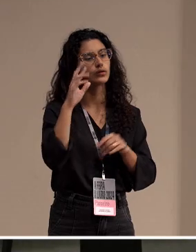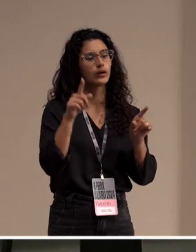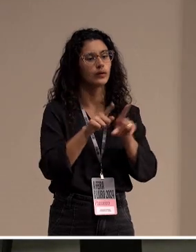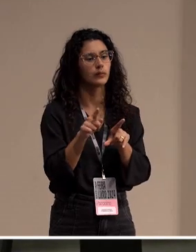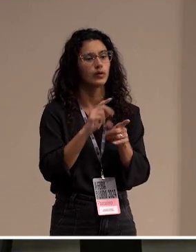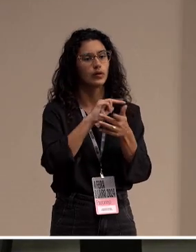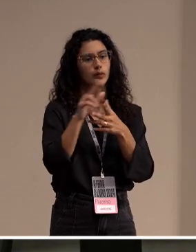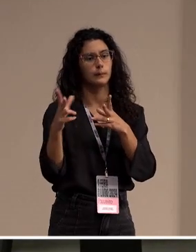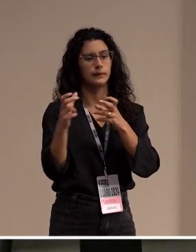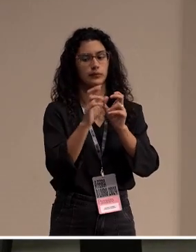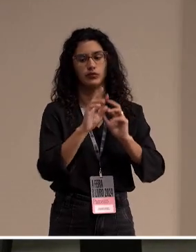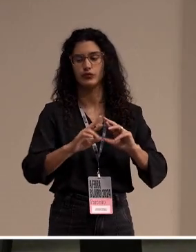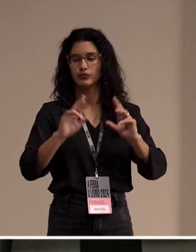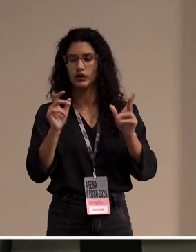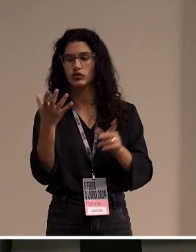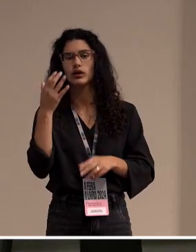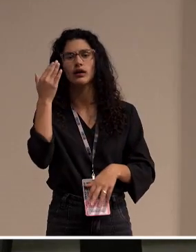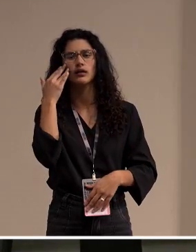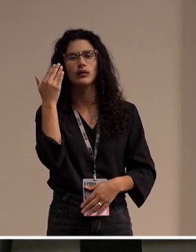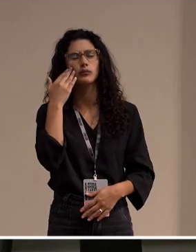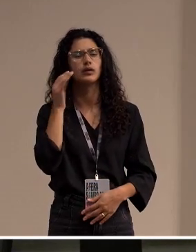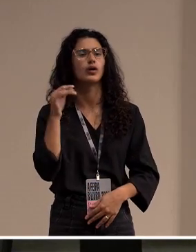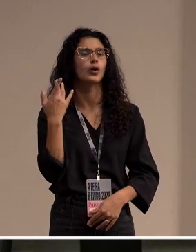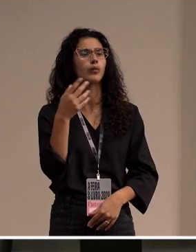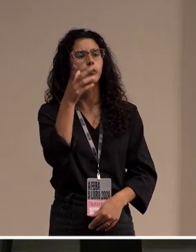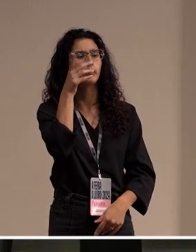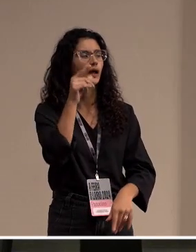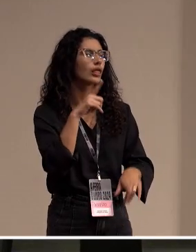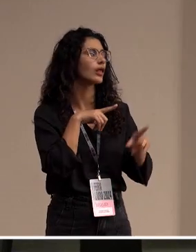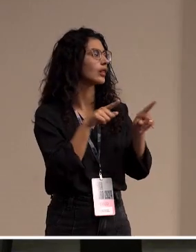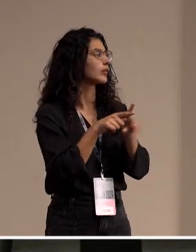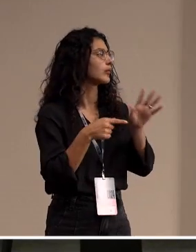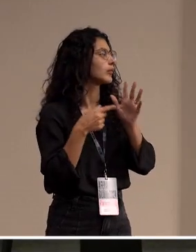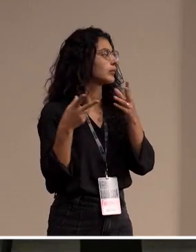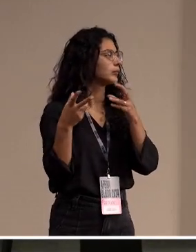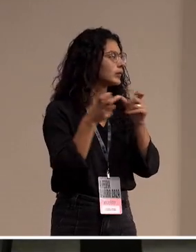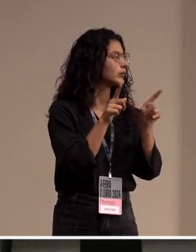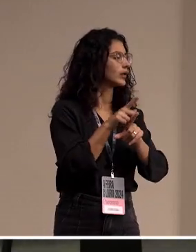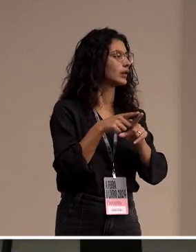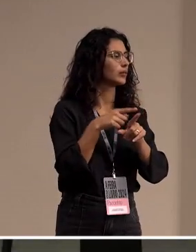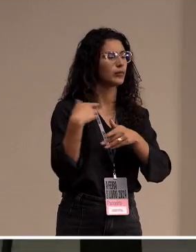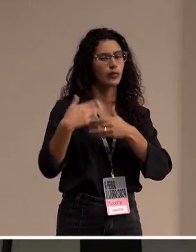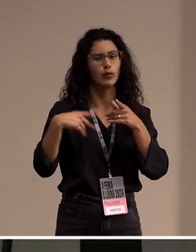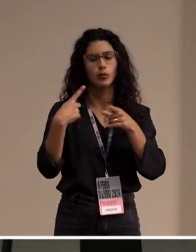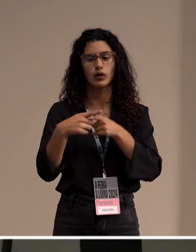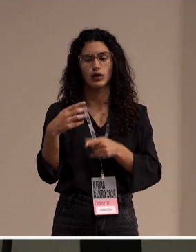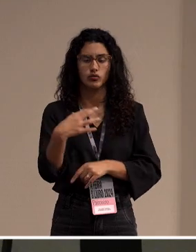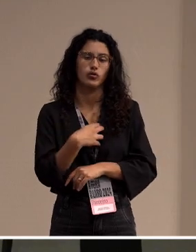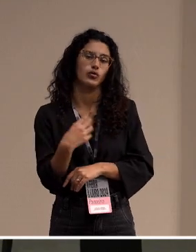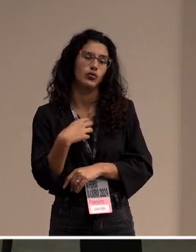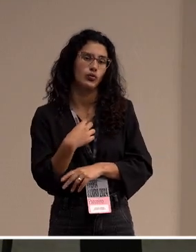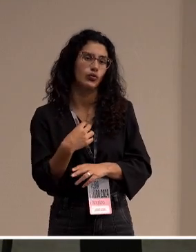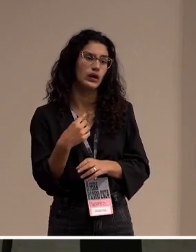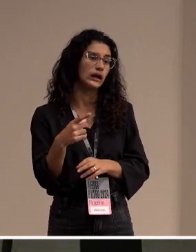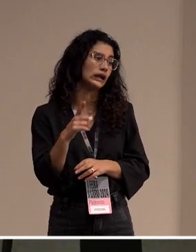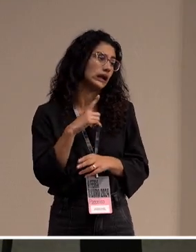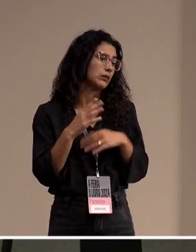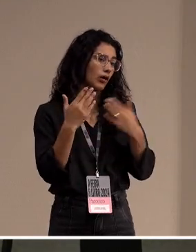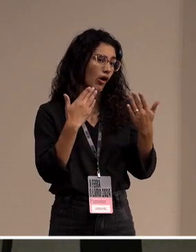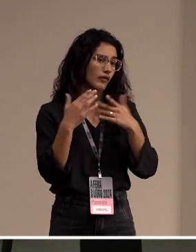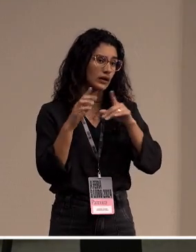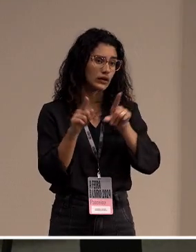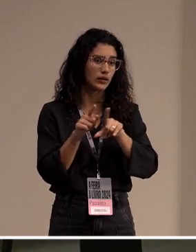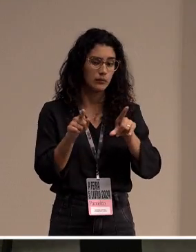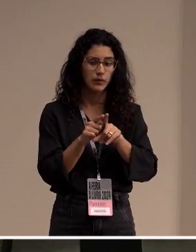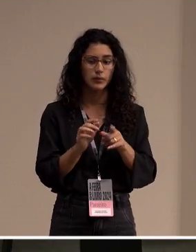sobre outras perspectivas. Queria saber o que de interessante você tem visto nessas, porque de uma certa maneira cria uma conversa, né,